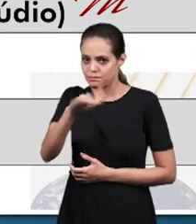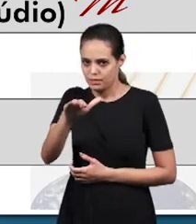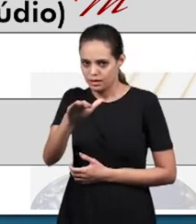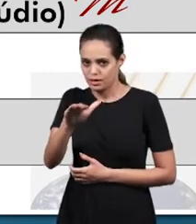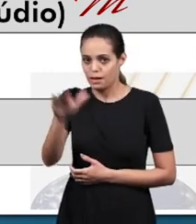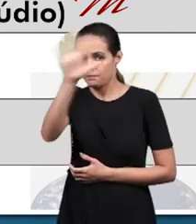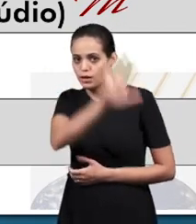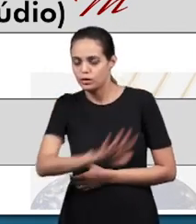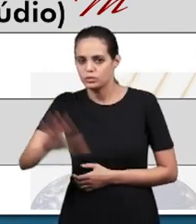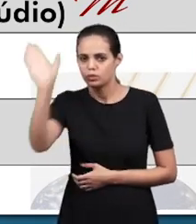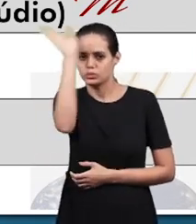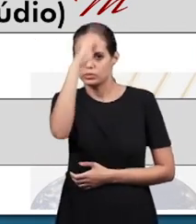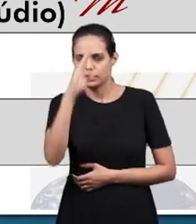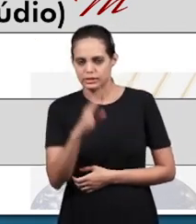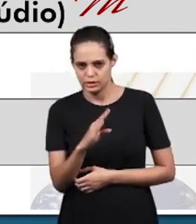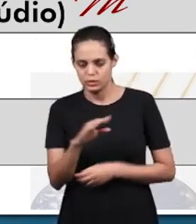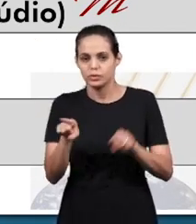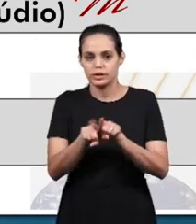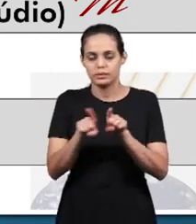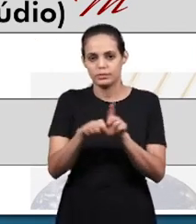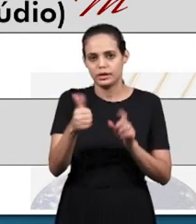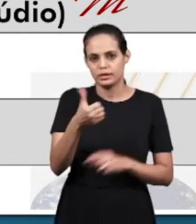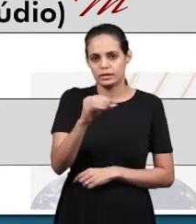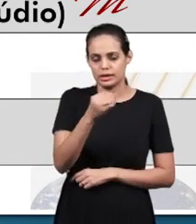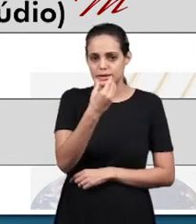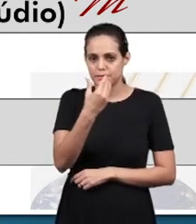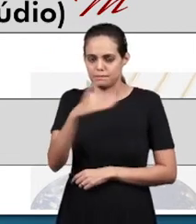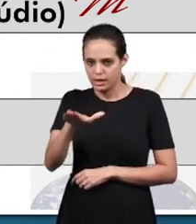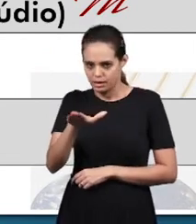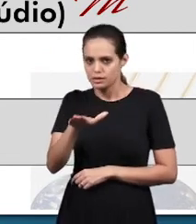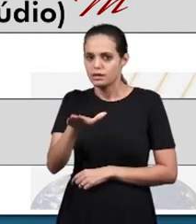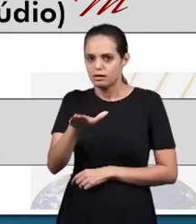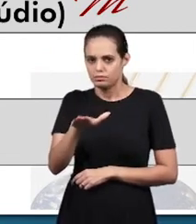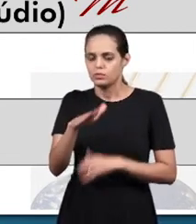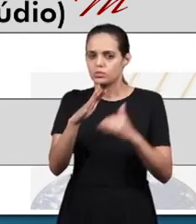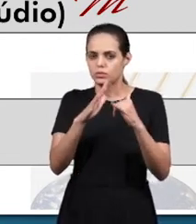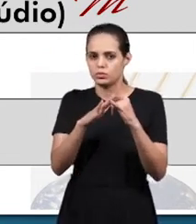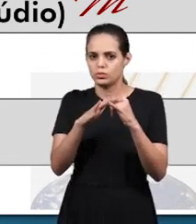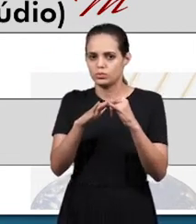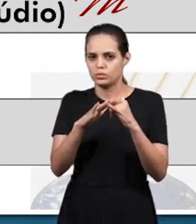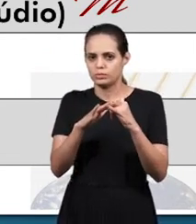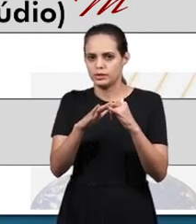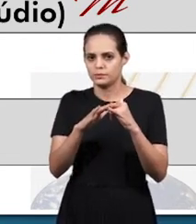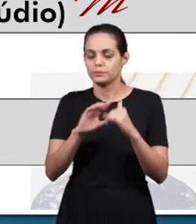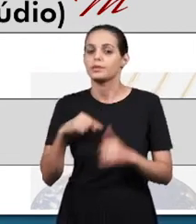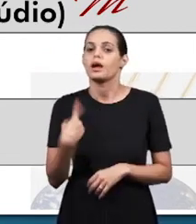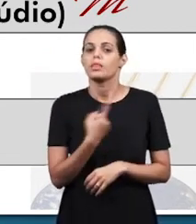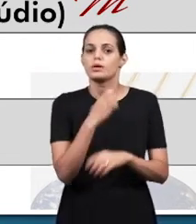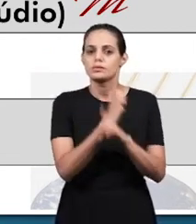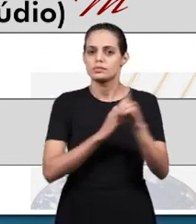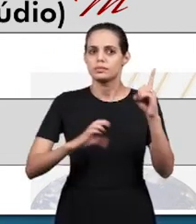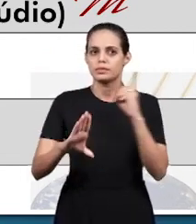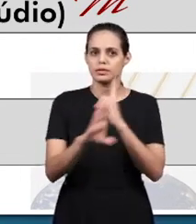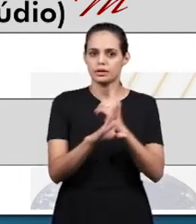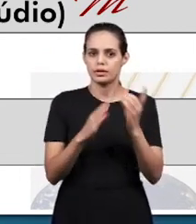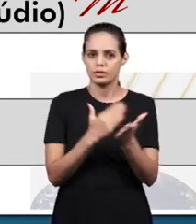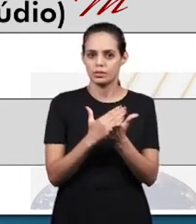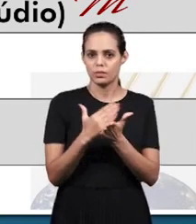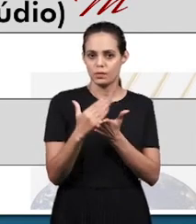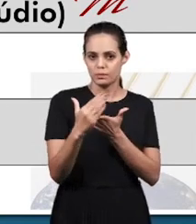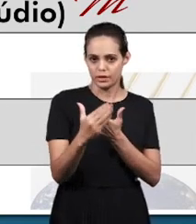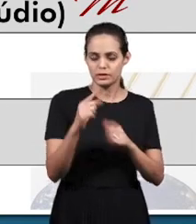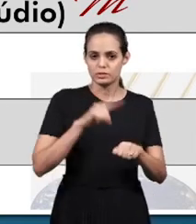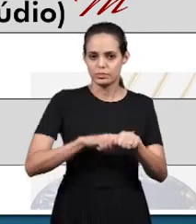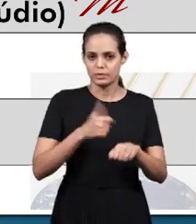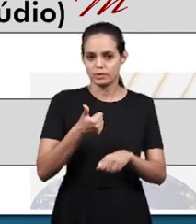14th, this program will be transmitted at 10:30 in the morning on Bunge Brasil to all of Brazil